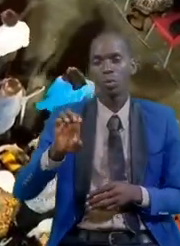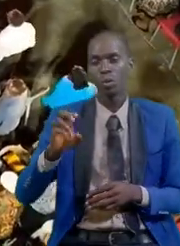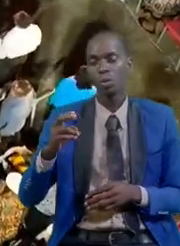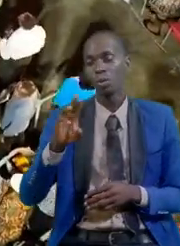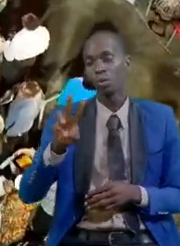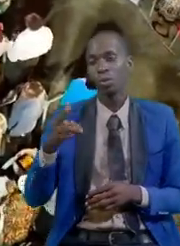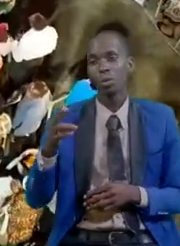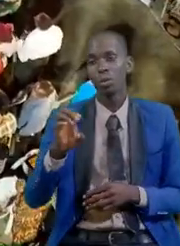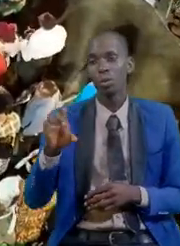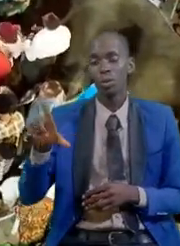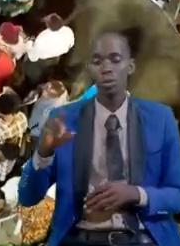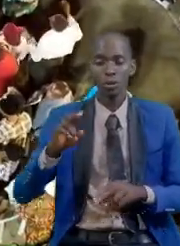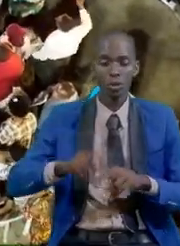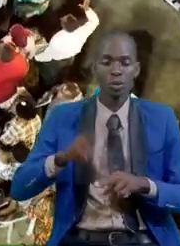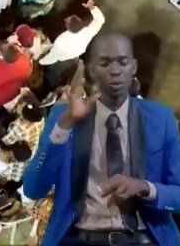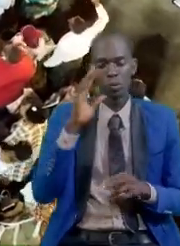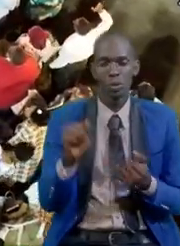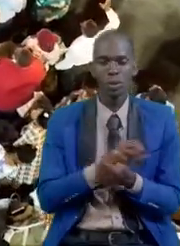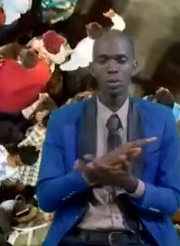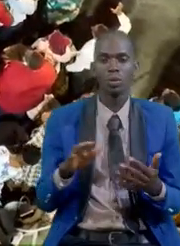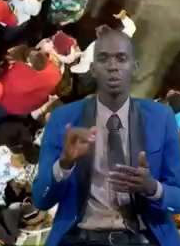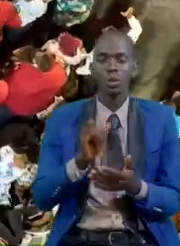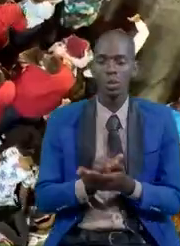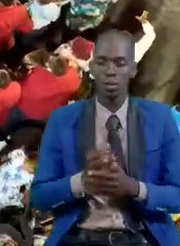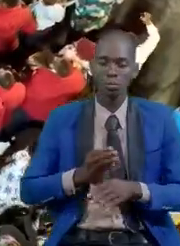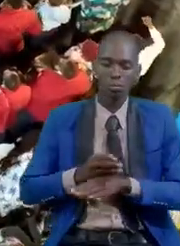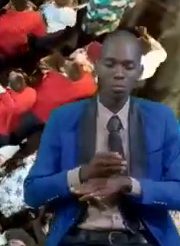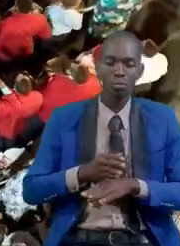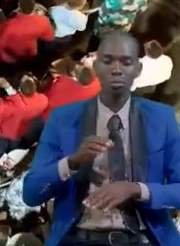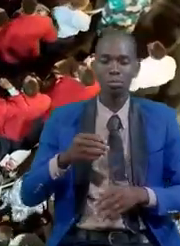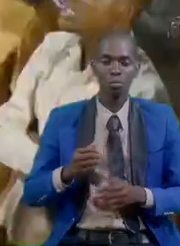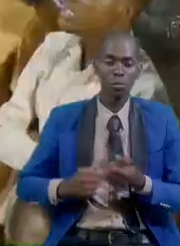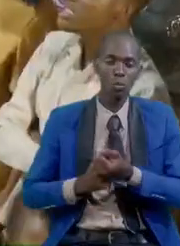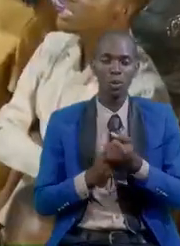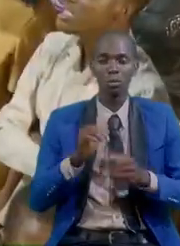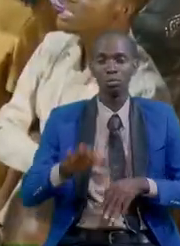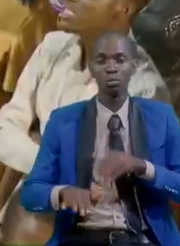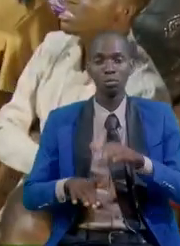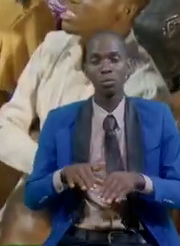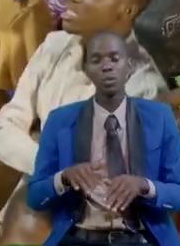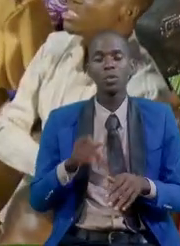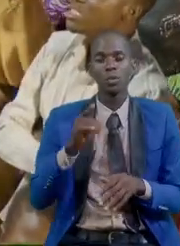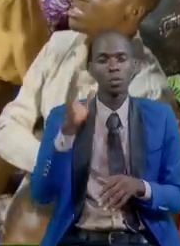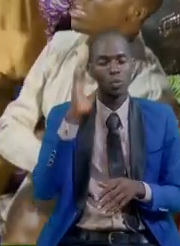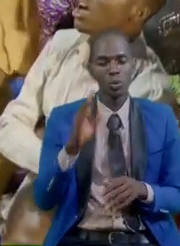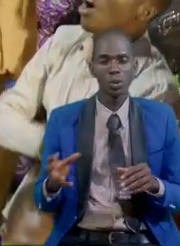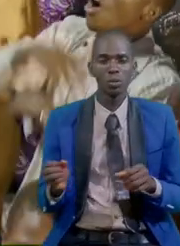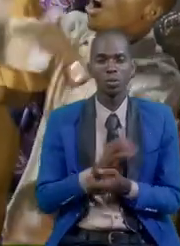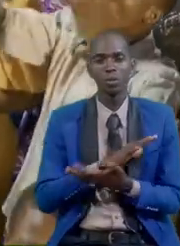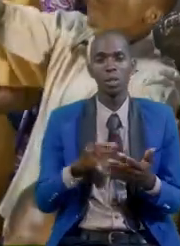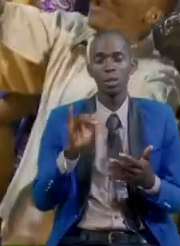Walking stick, you'll throw away the crutches. And your blind eyes, what will happen